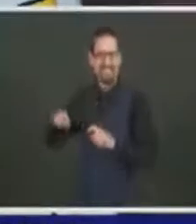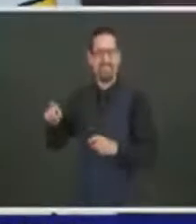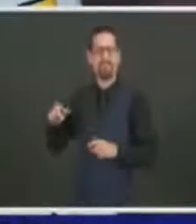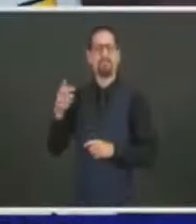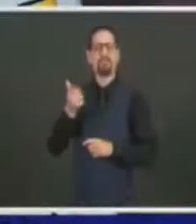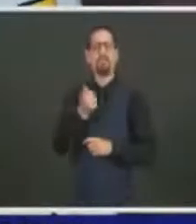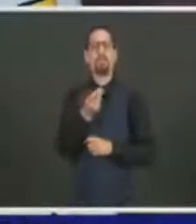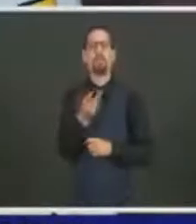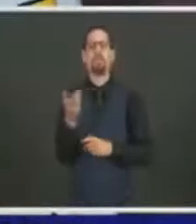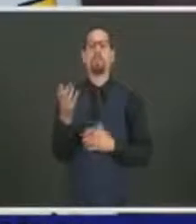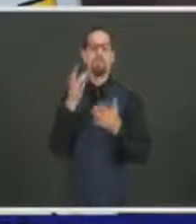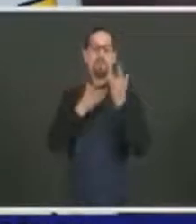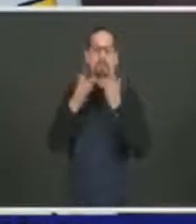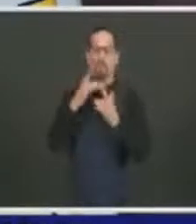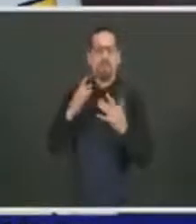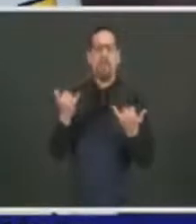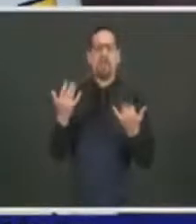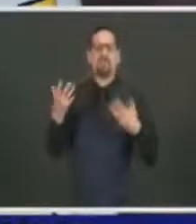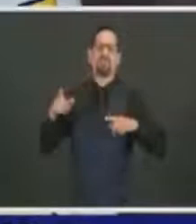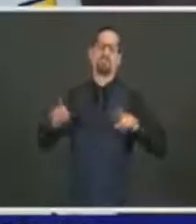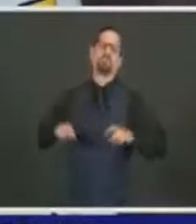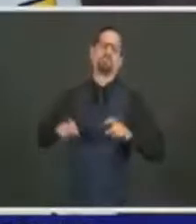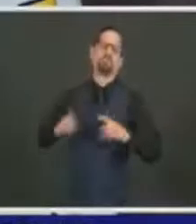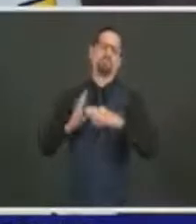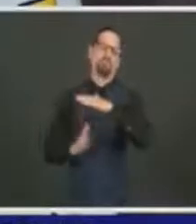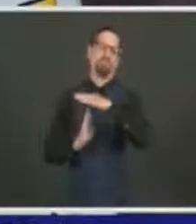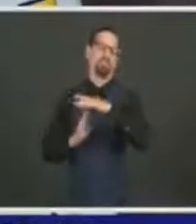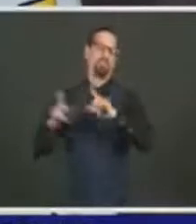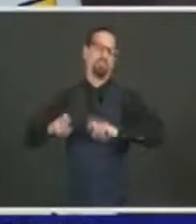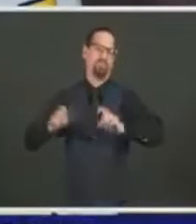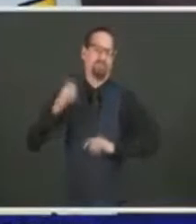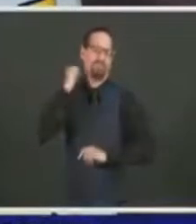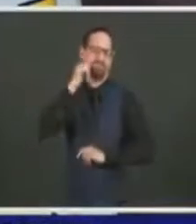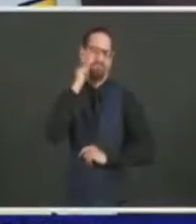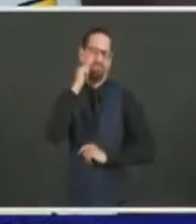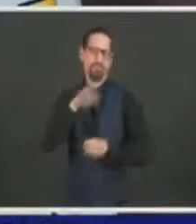certain indicators. If someone's in a hospital bed, you know they're in the hospital bed.